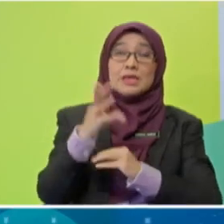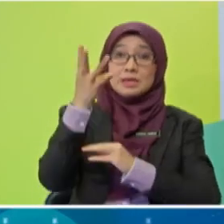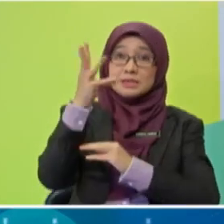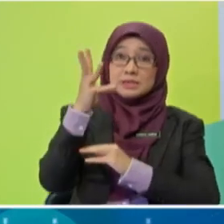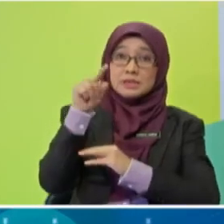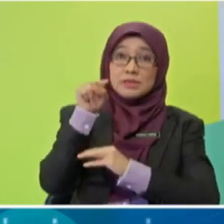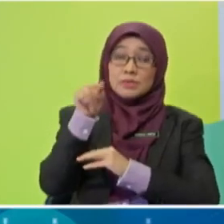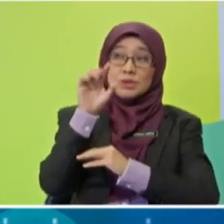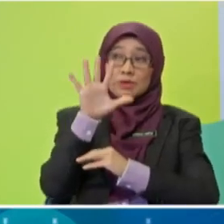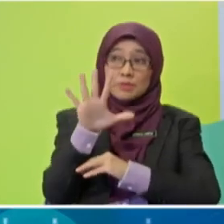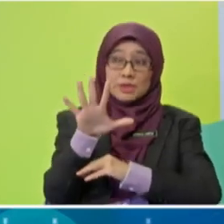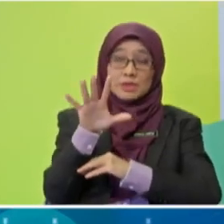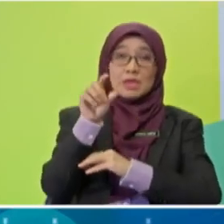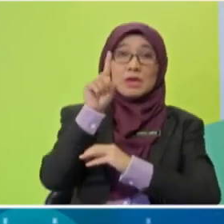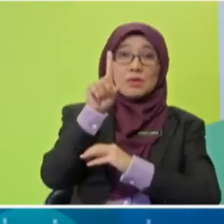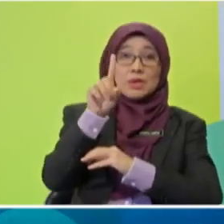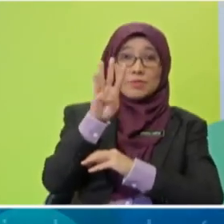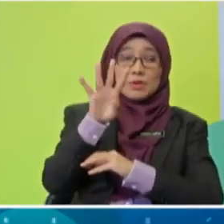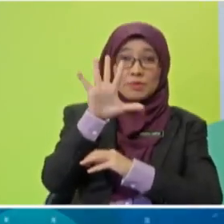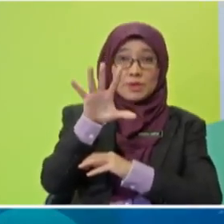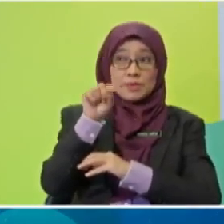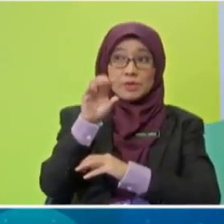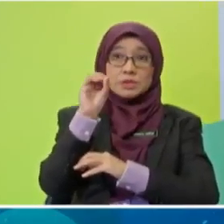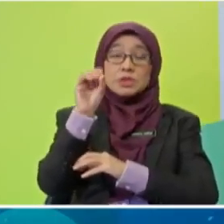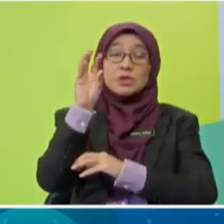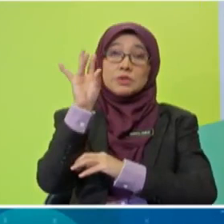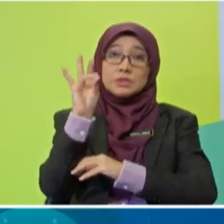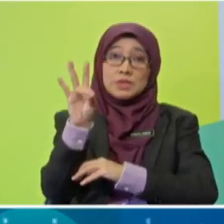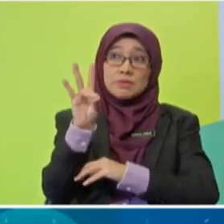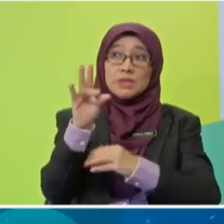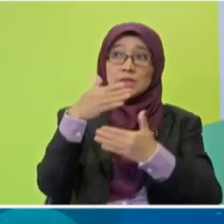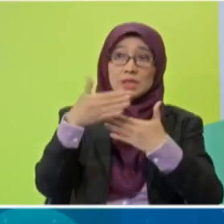145.07, 2.9, 0.078,